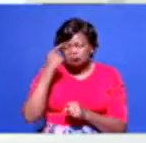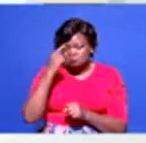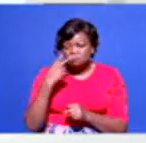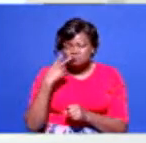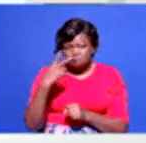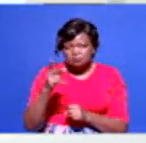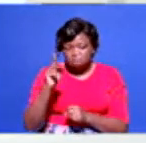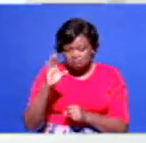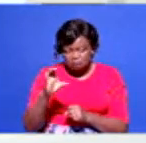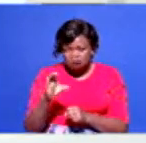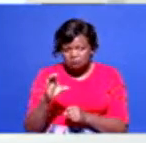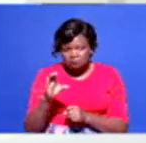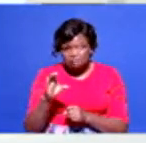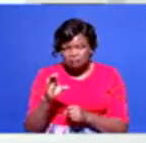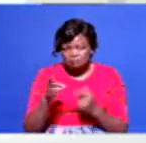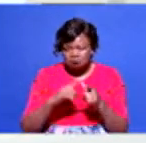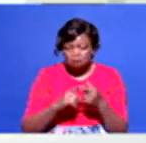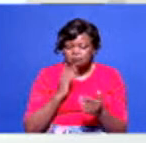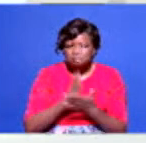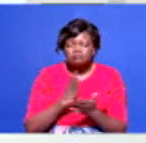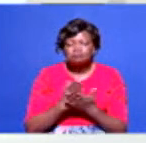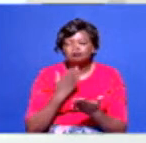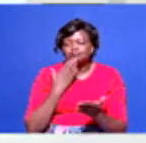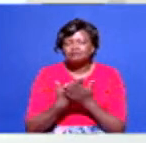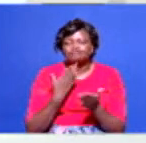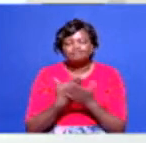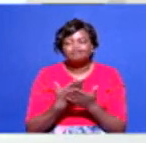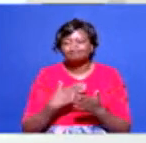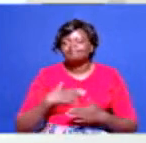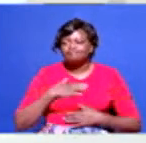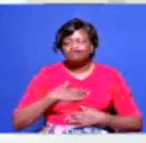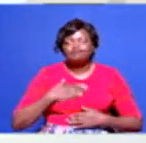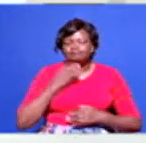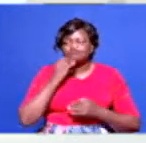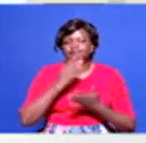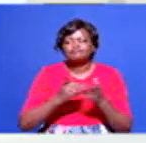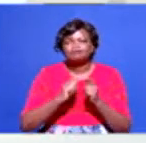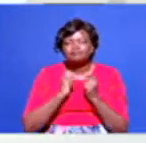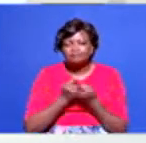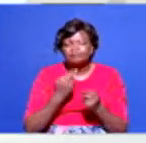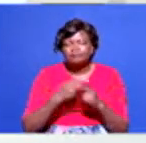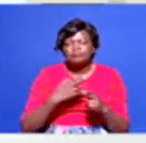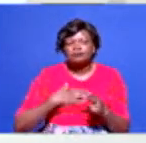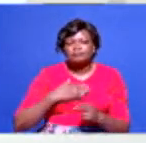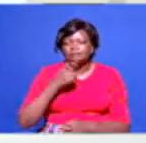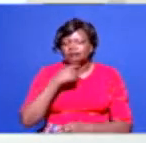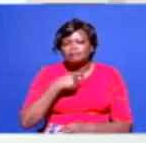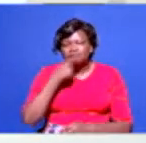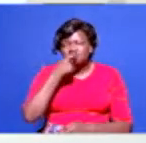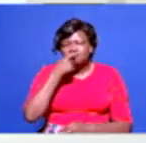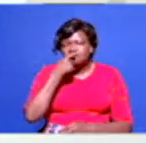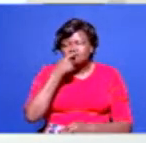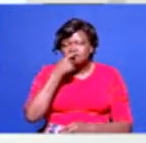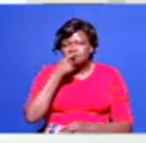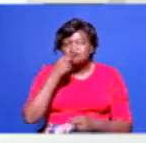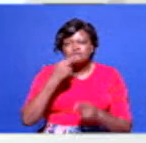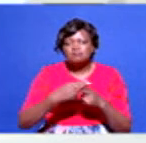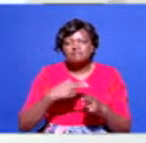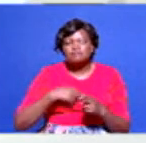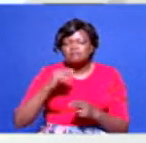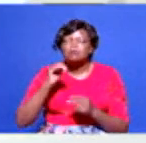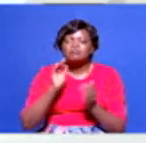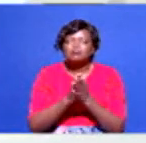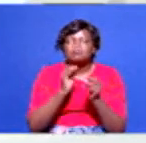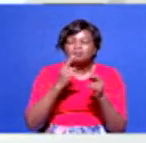tonight. Many thanks. We totally appreciate. On behalf of the team, my name is John Kago Solo. My name is Shiksha Arora, and the sign